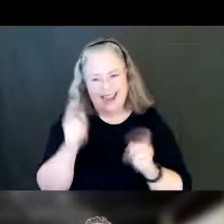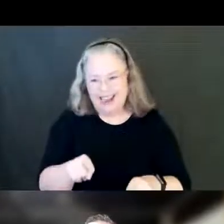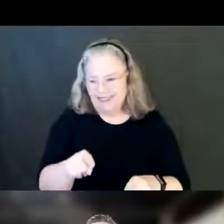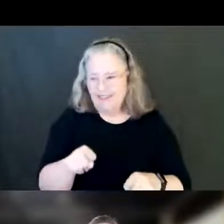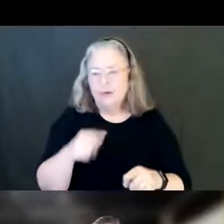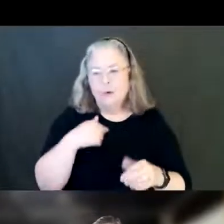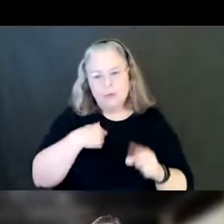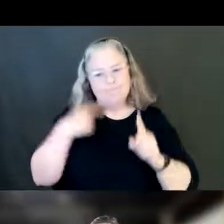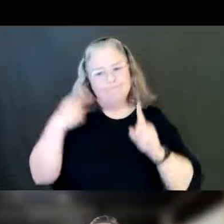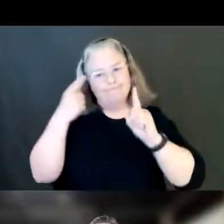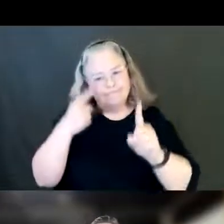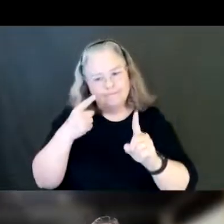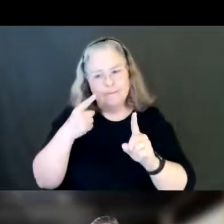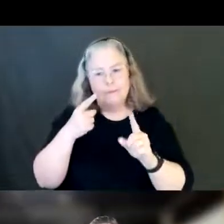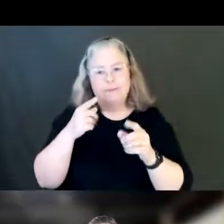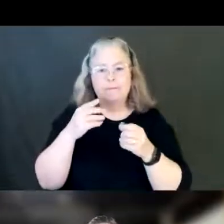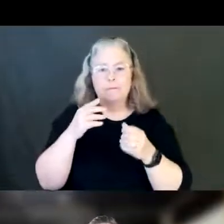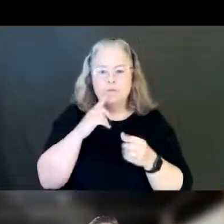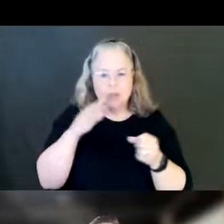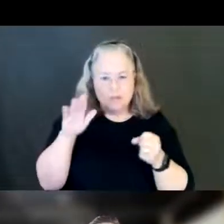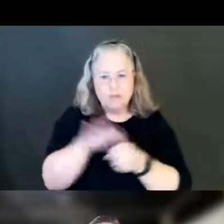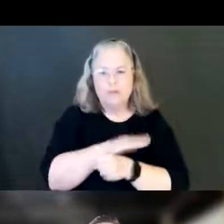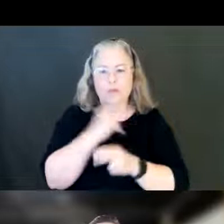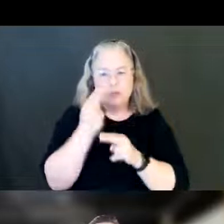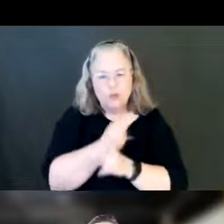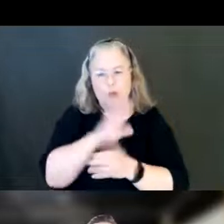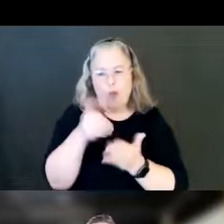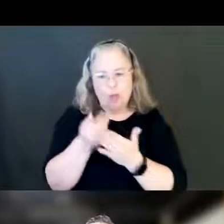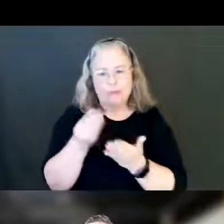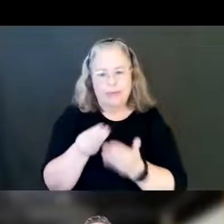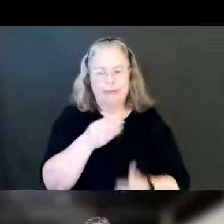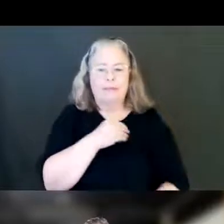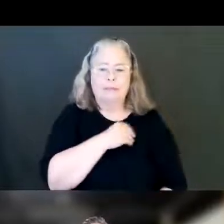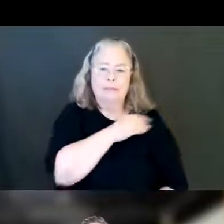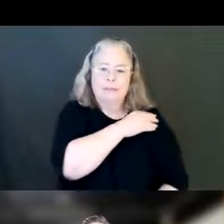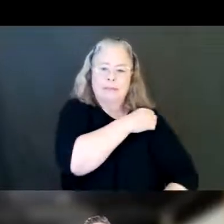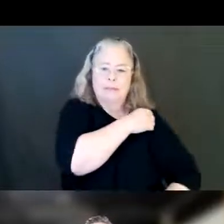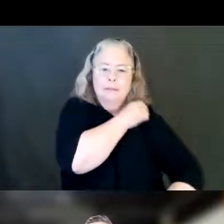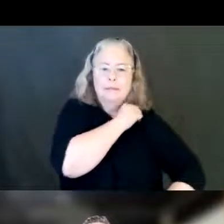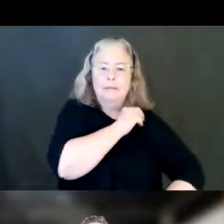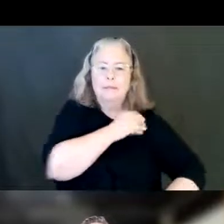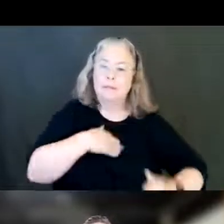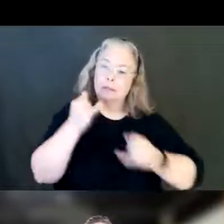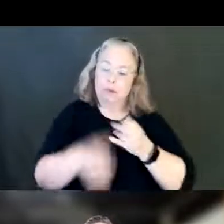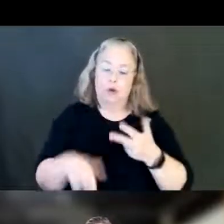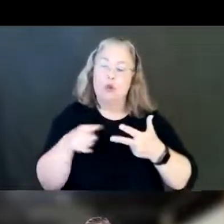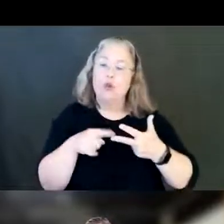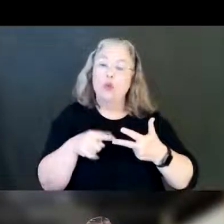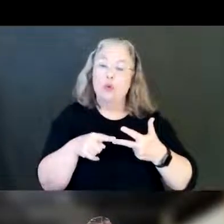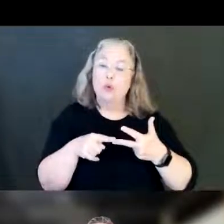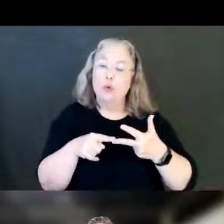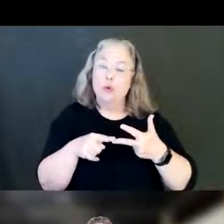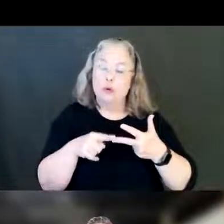strive for full utilization of subsidies. And then lastly, our third priority is